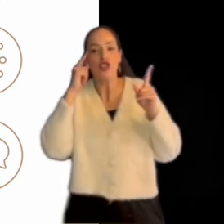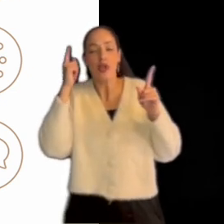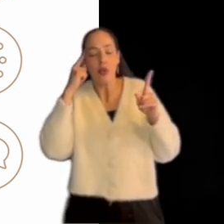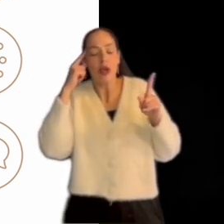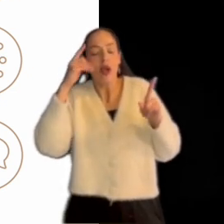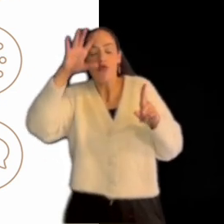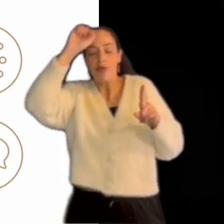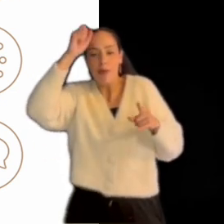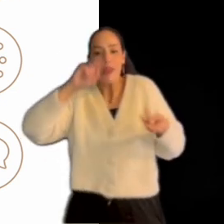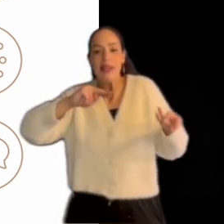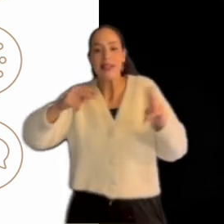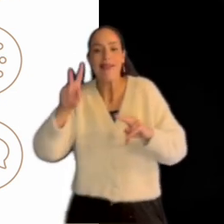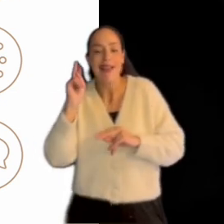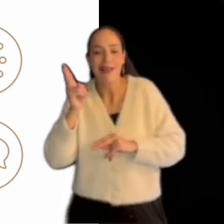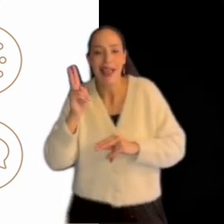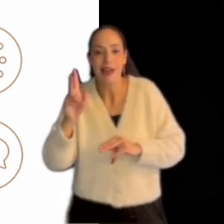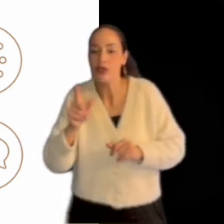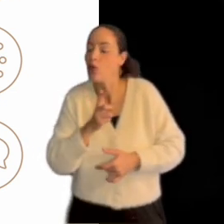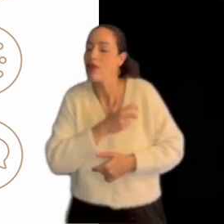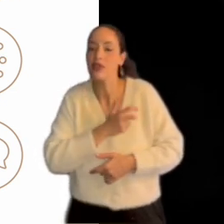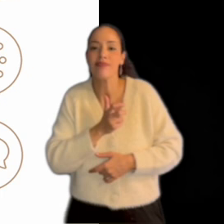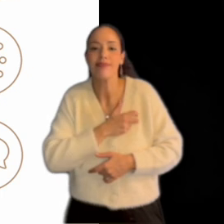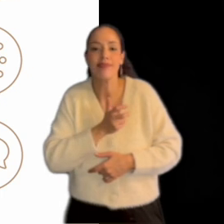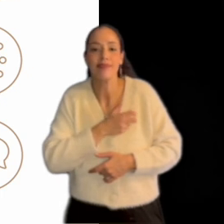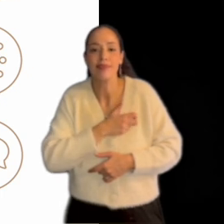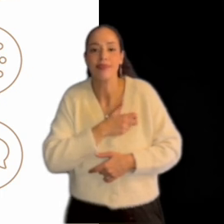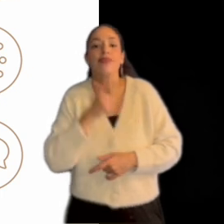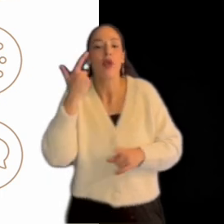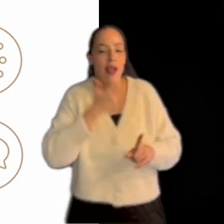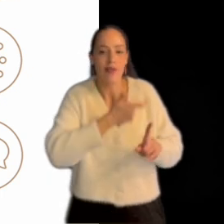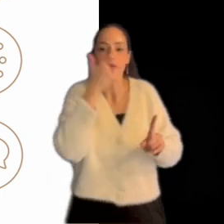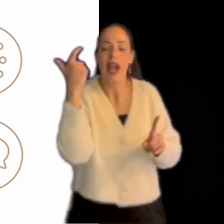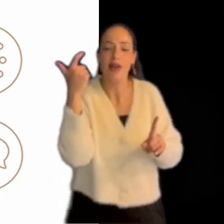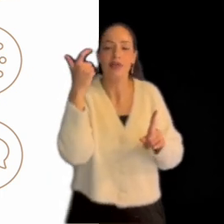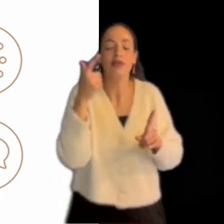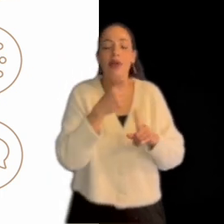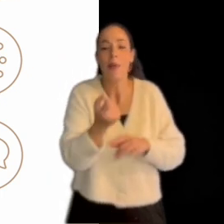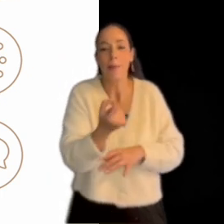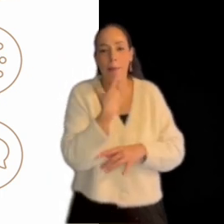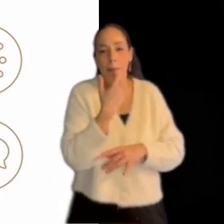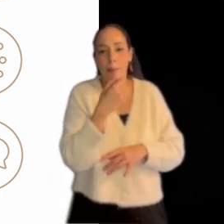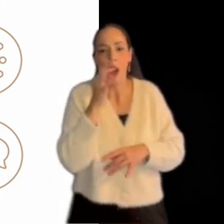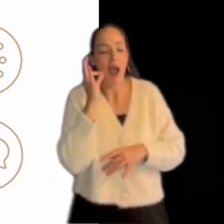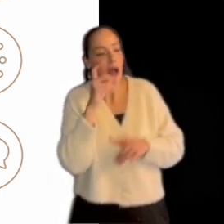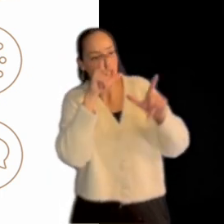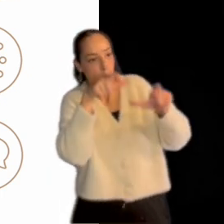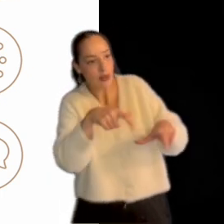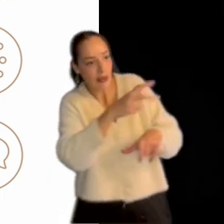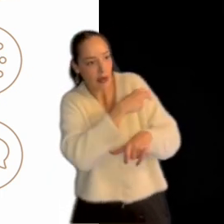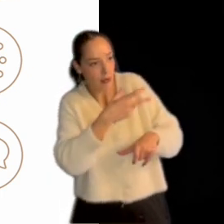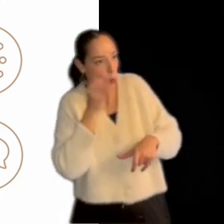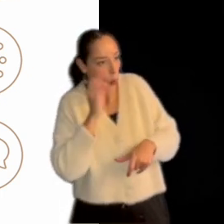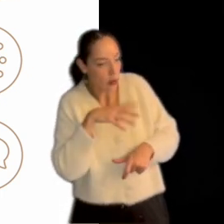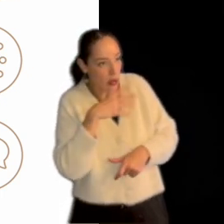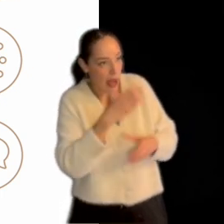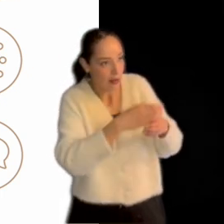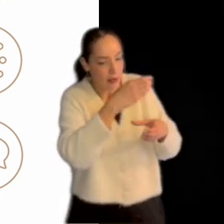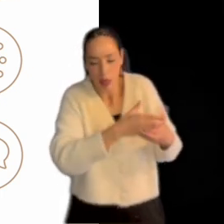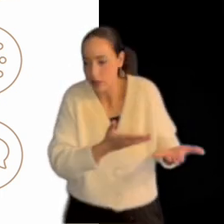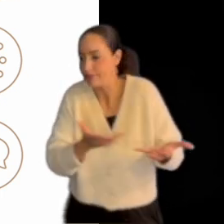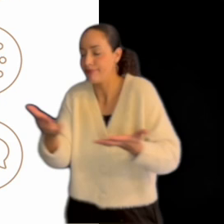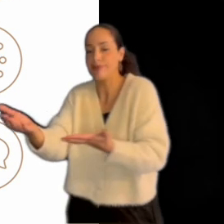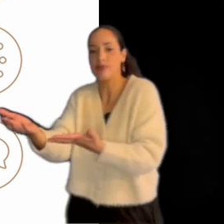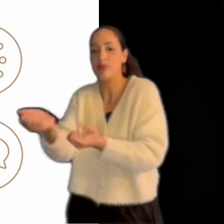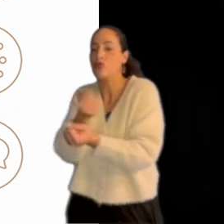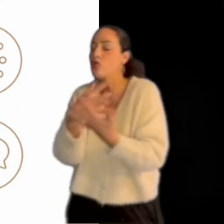water. There were so many things that I could not do for her. I could not change what had happened, nor could I alter what was to come,